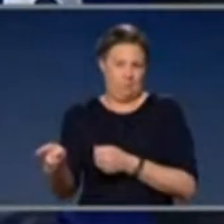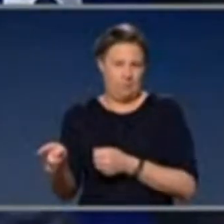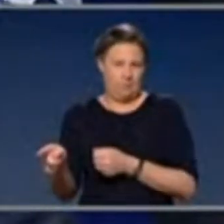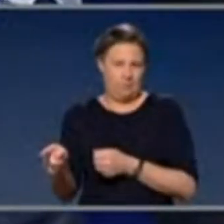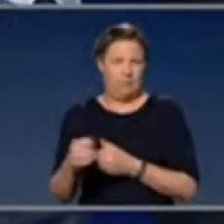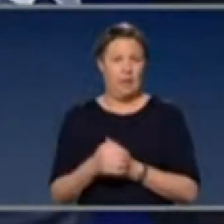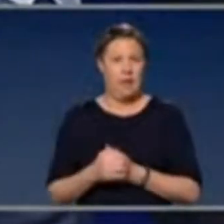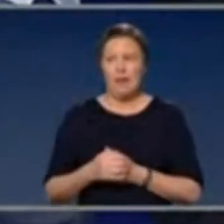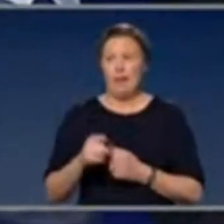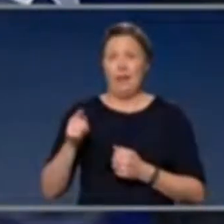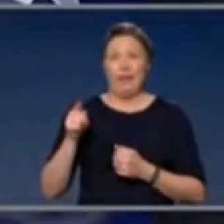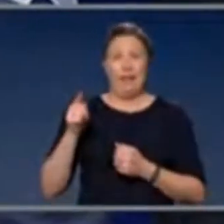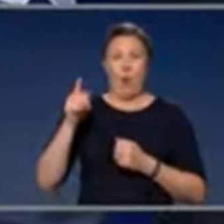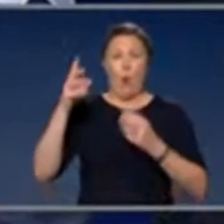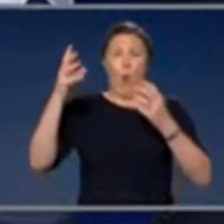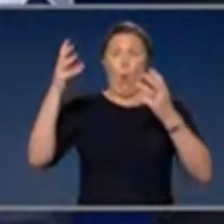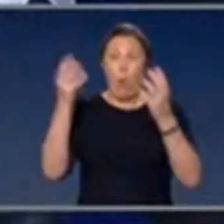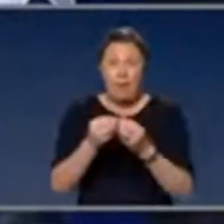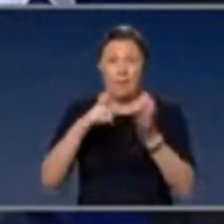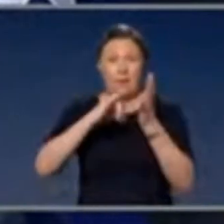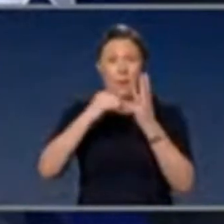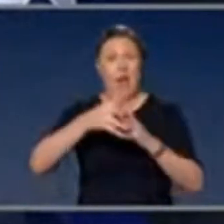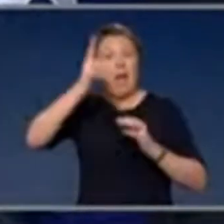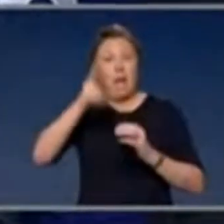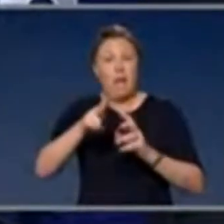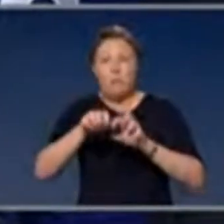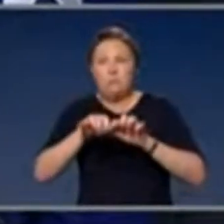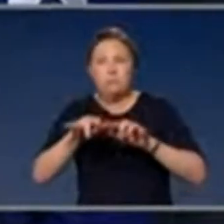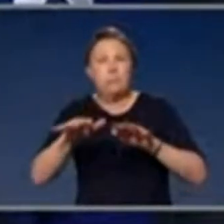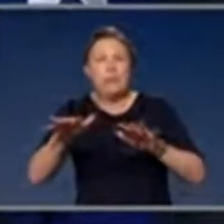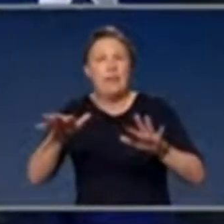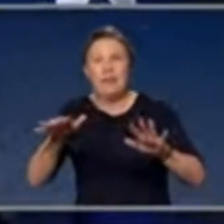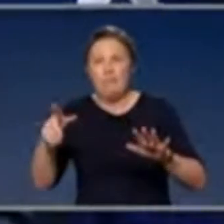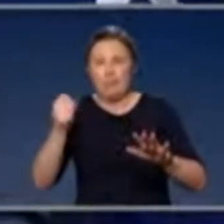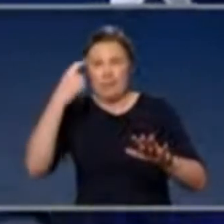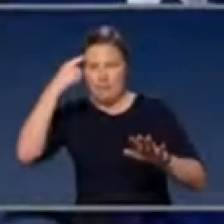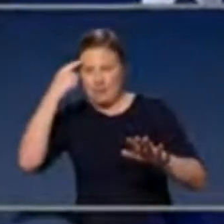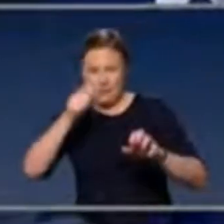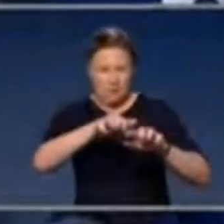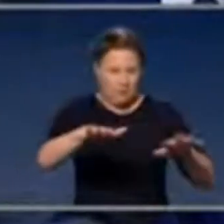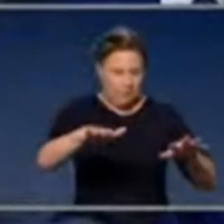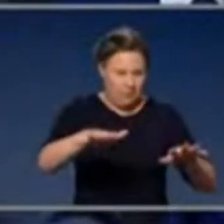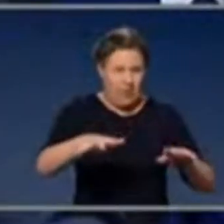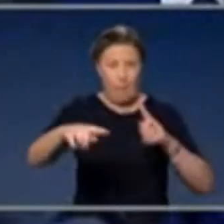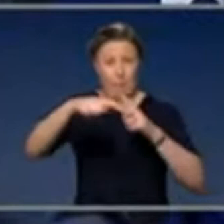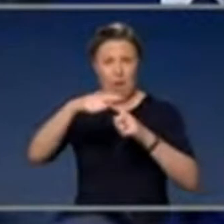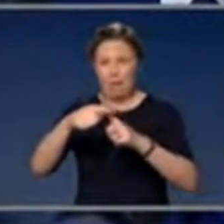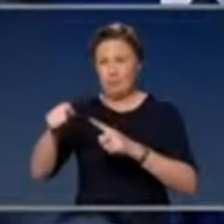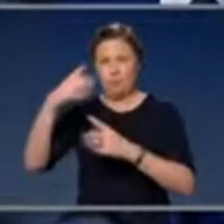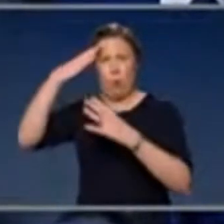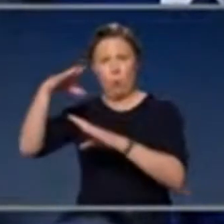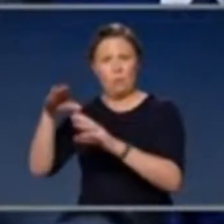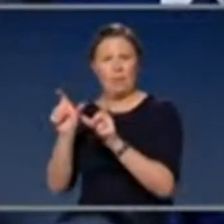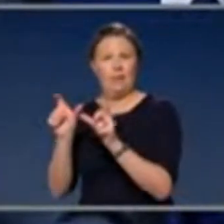they've been seeking to get on top of that outbreak, it is in our view, and of course the other state governments that are affected, that right now it is